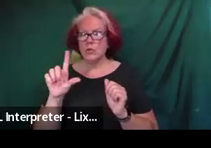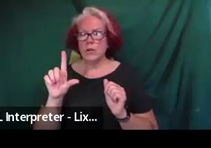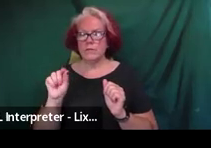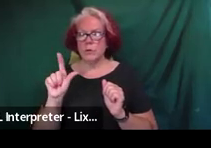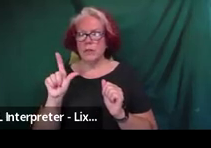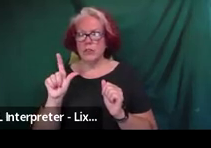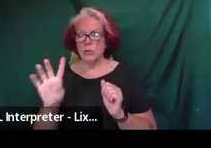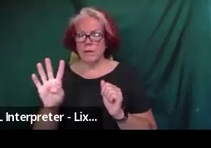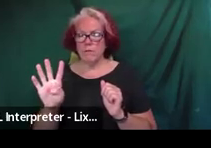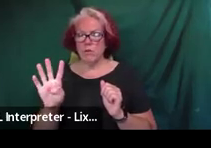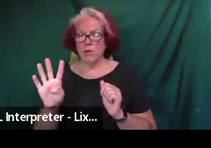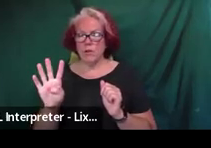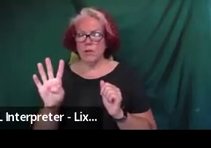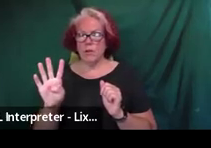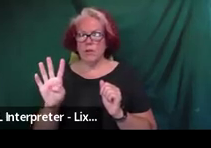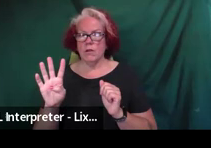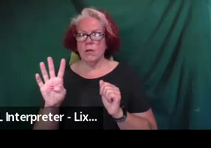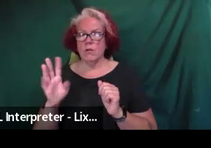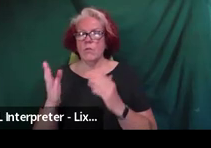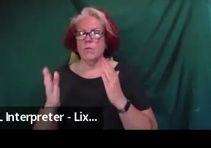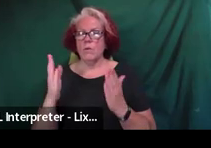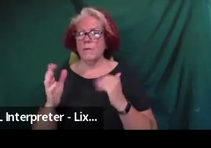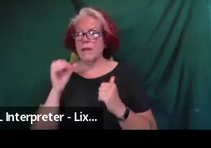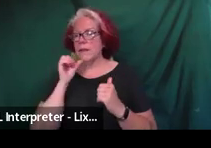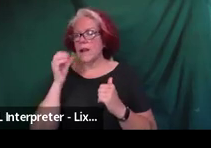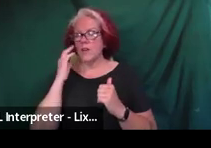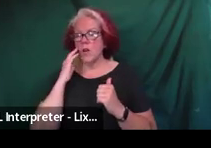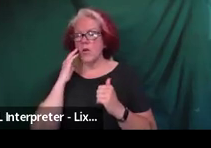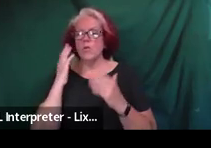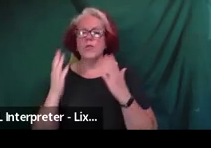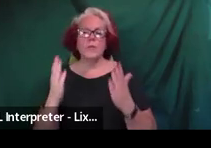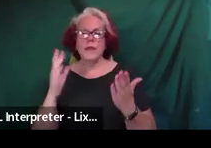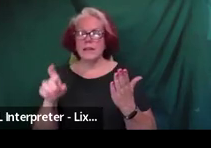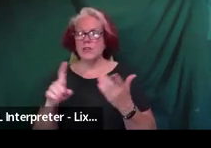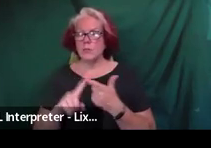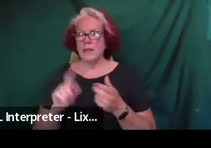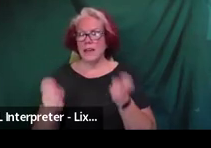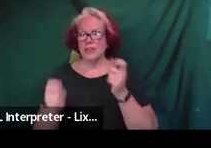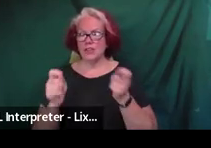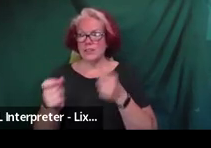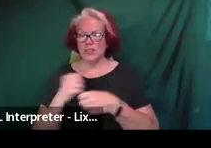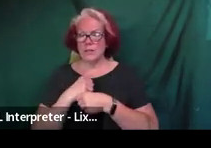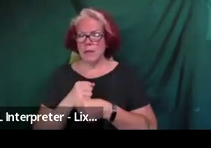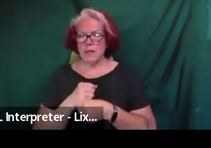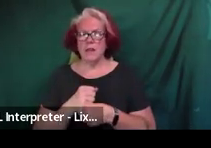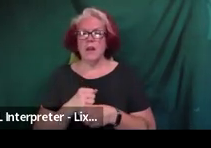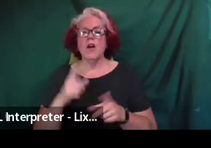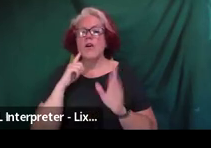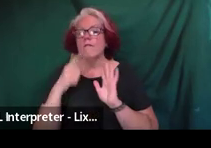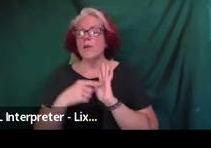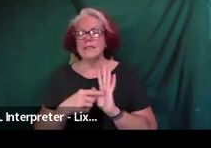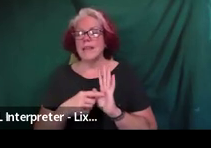we may not know all, there may need to be adjustments made to what we identify there. So for example, none of